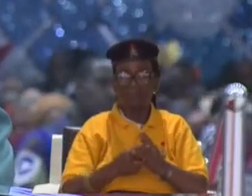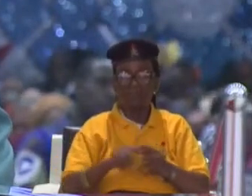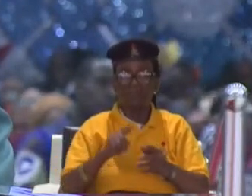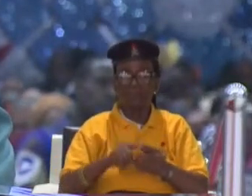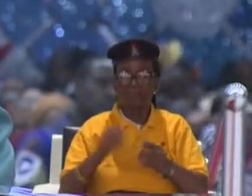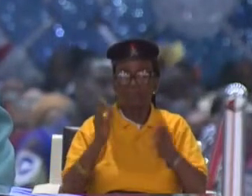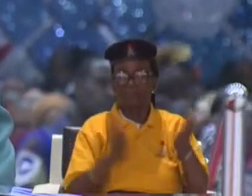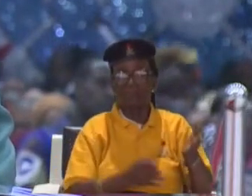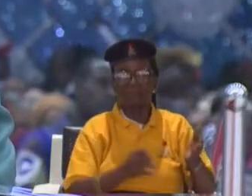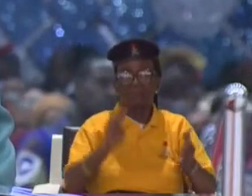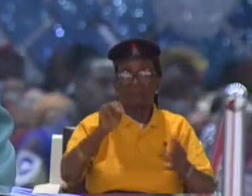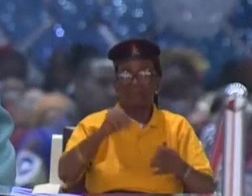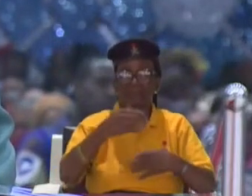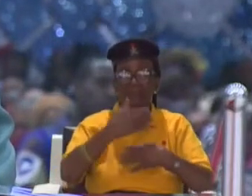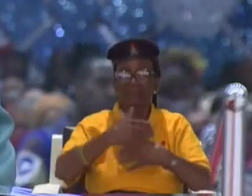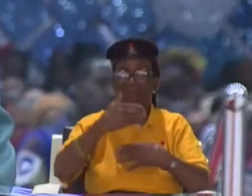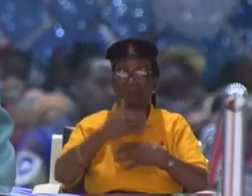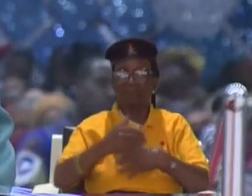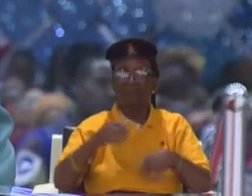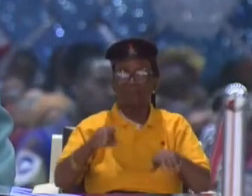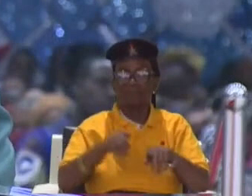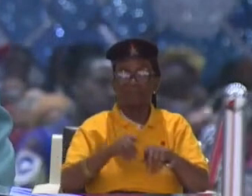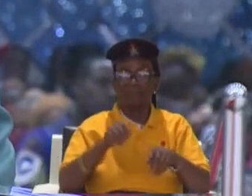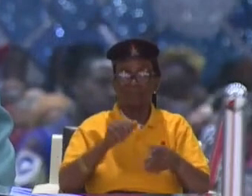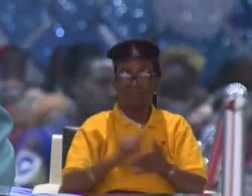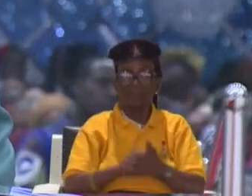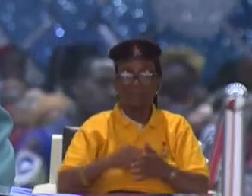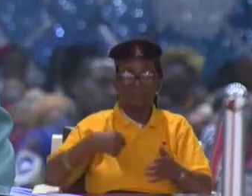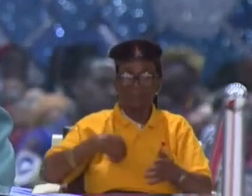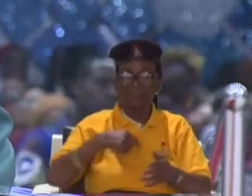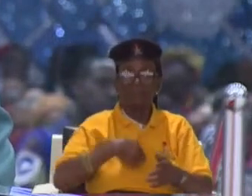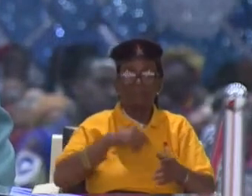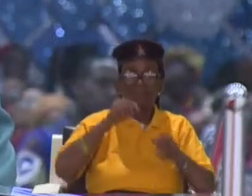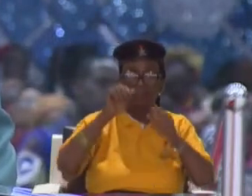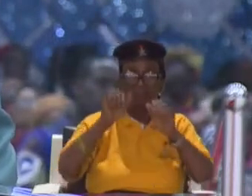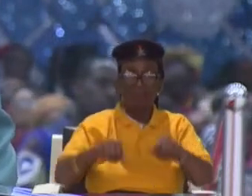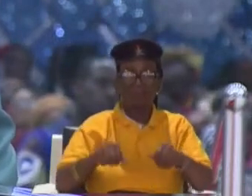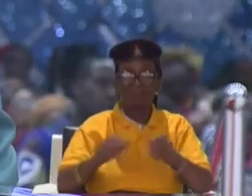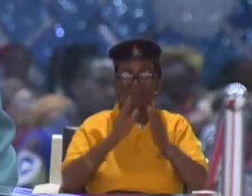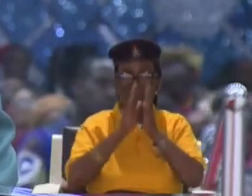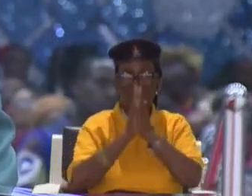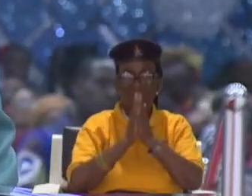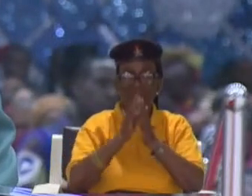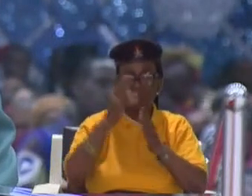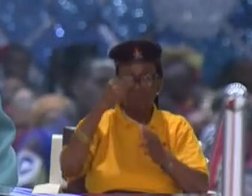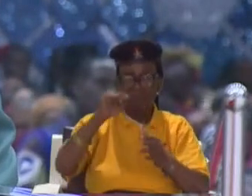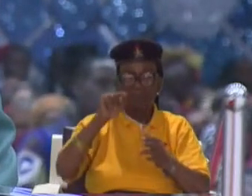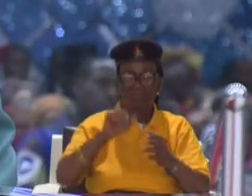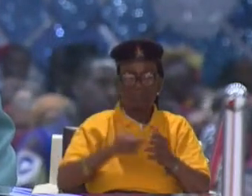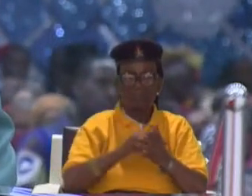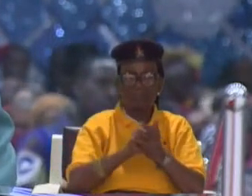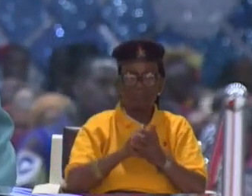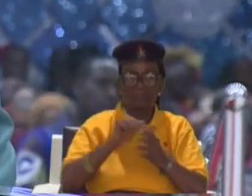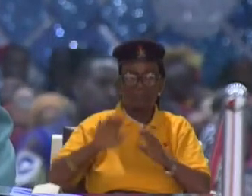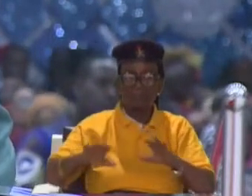now. So we can pray for these children before we proceed.